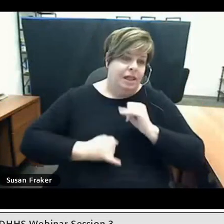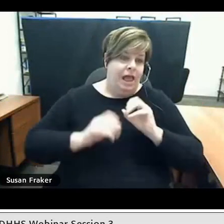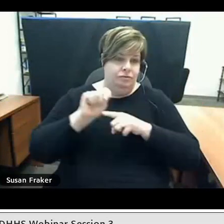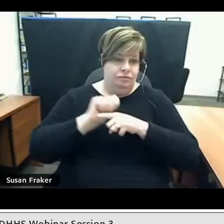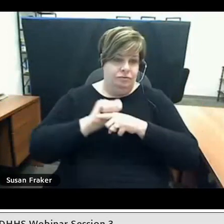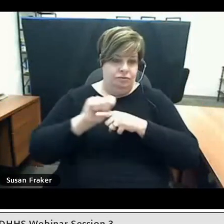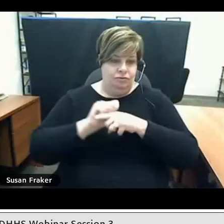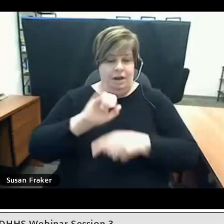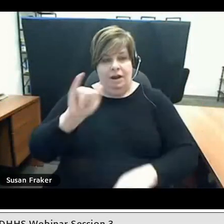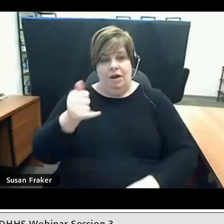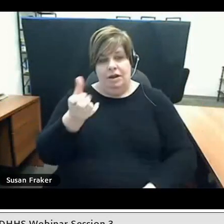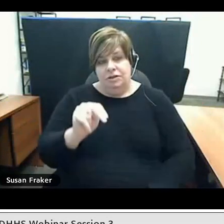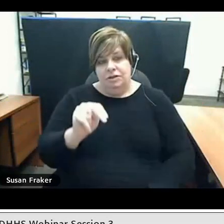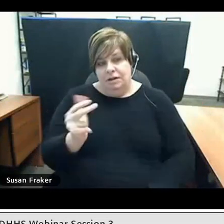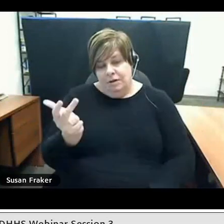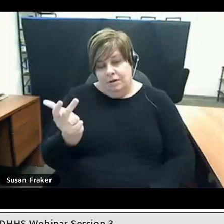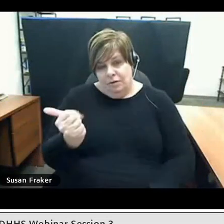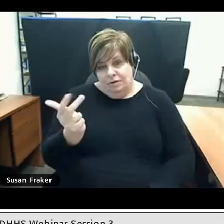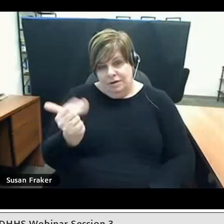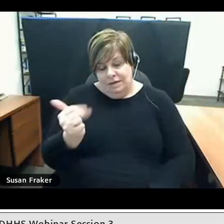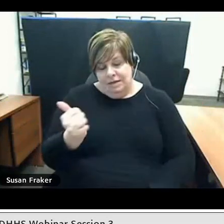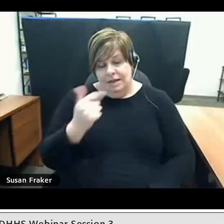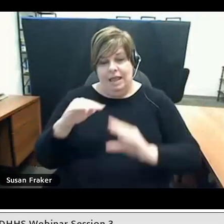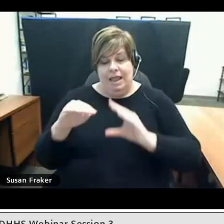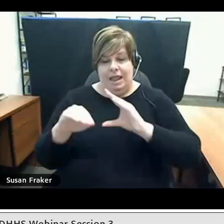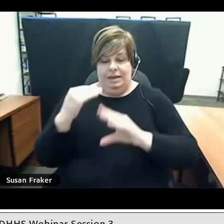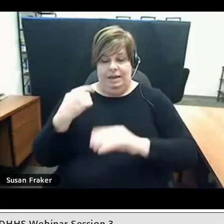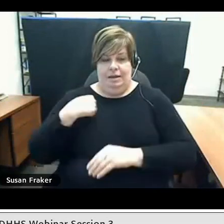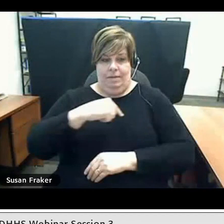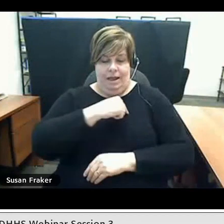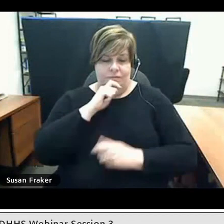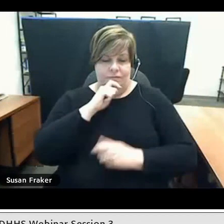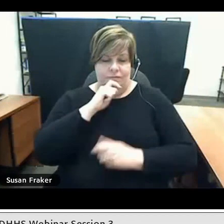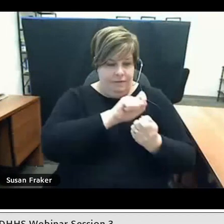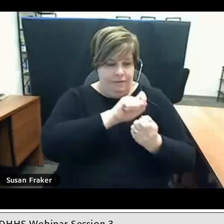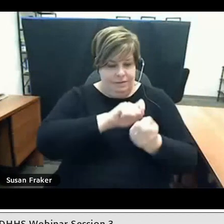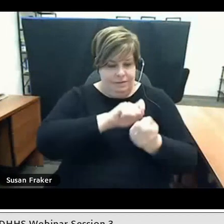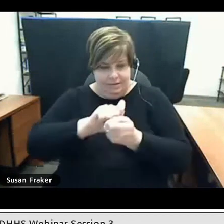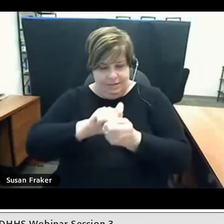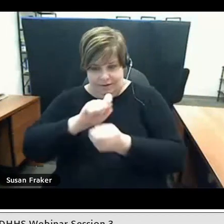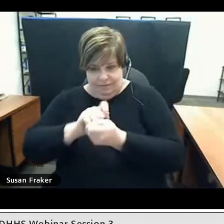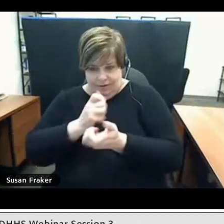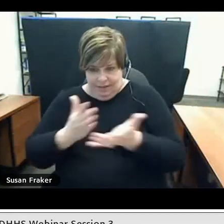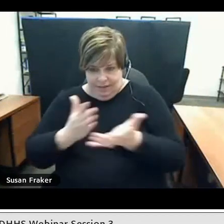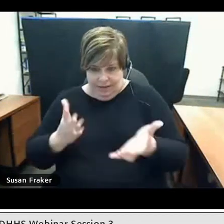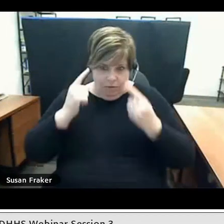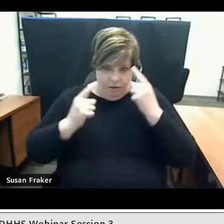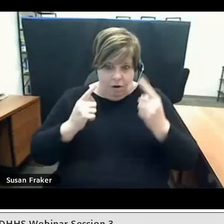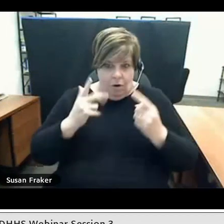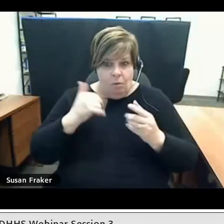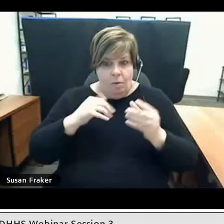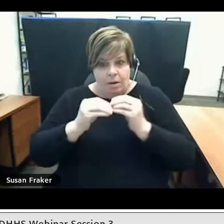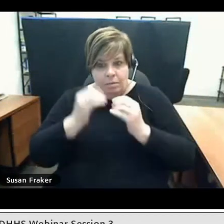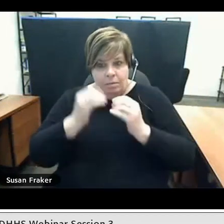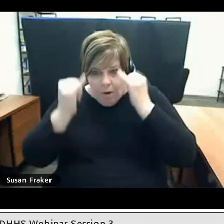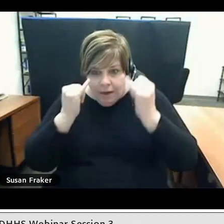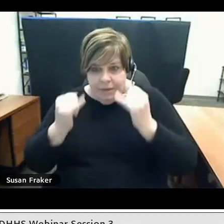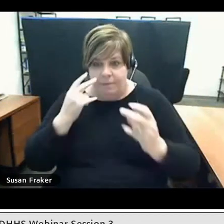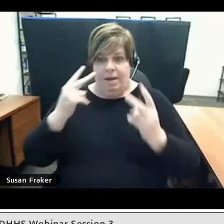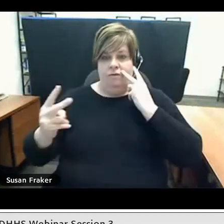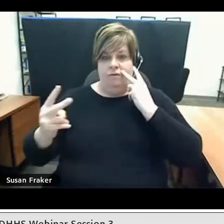13th and to email us if you have specific things you would like to look at. I see that someone wants more ideas about visual